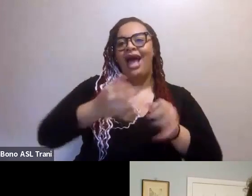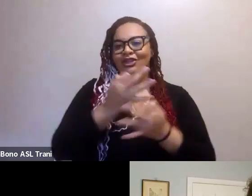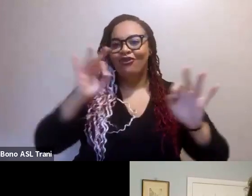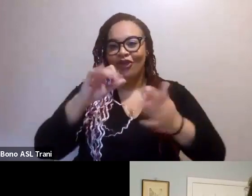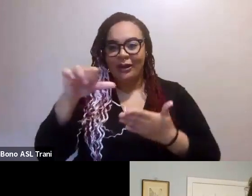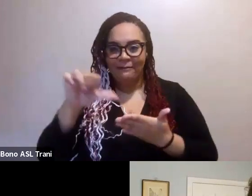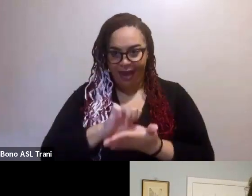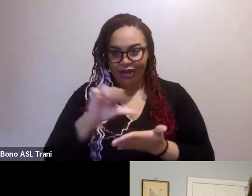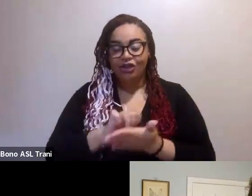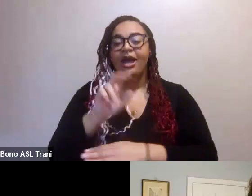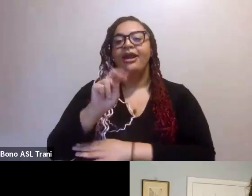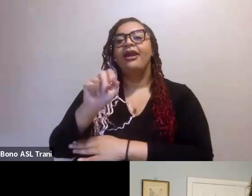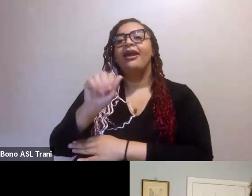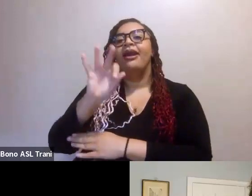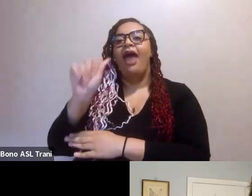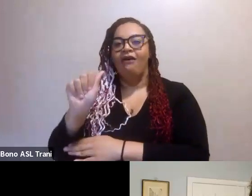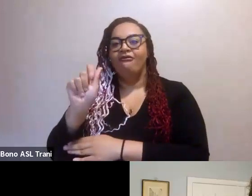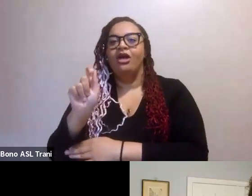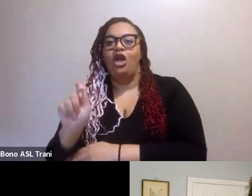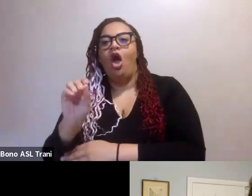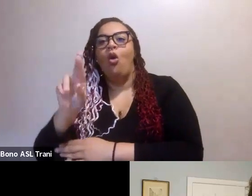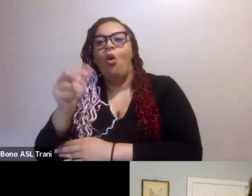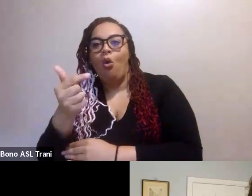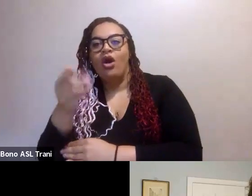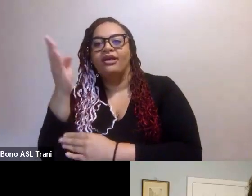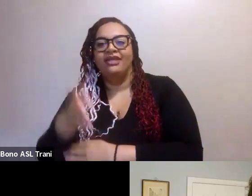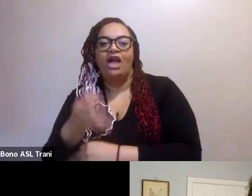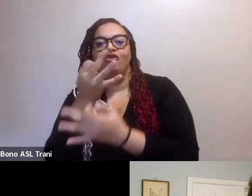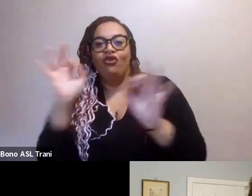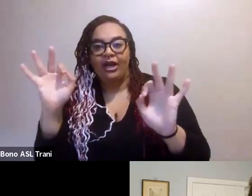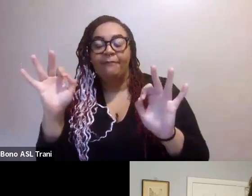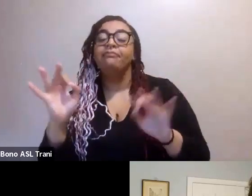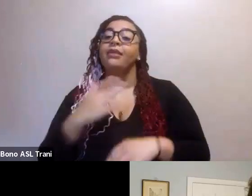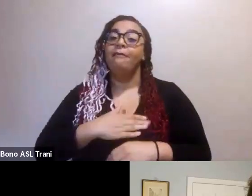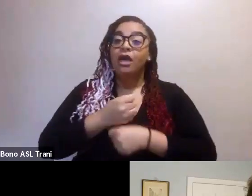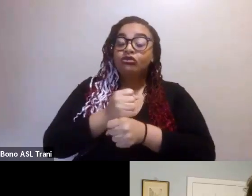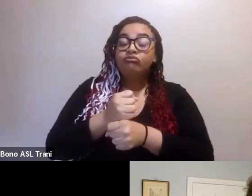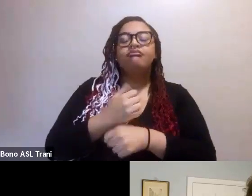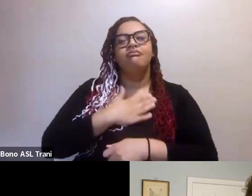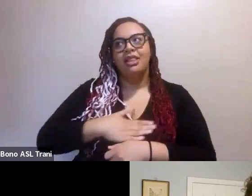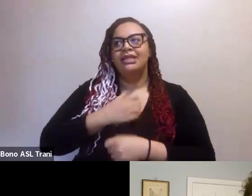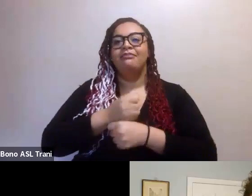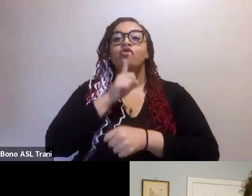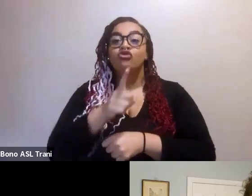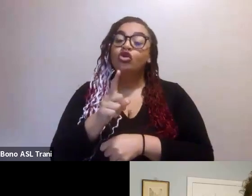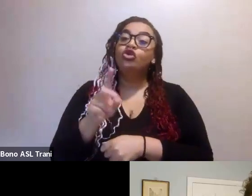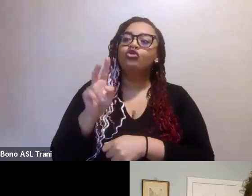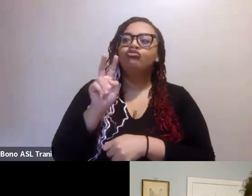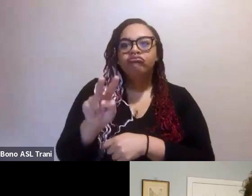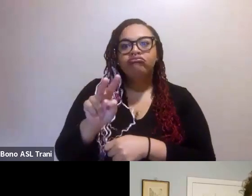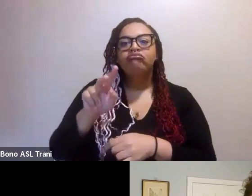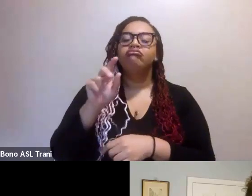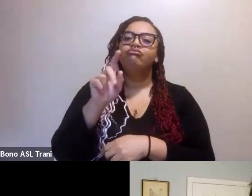That's NAAFA.org/size freedom. Be sure to stop by there, sign the petition to support this kind of legislation. And if